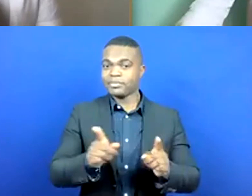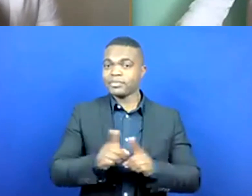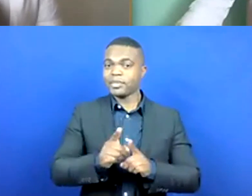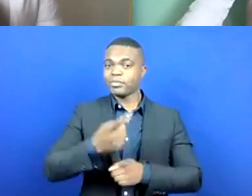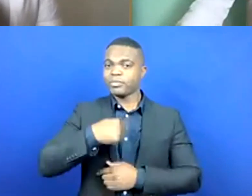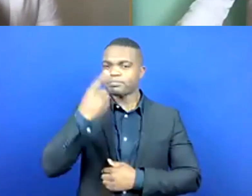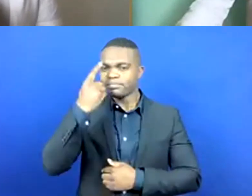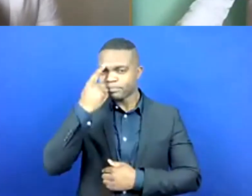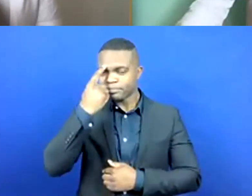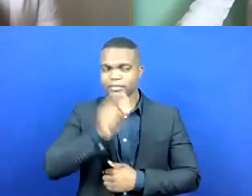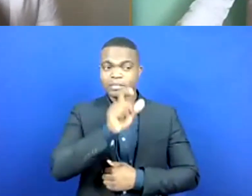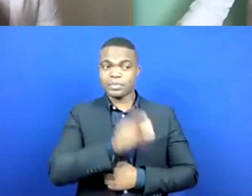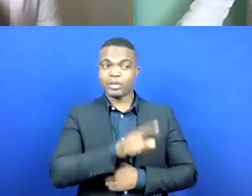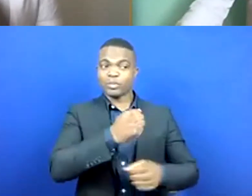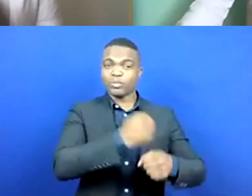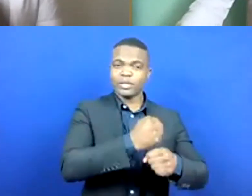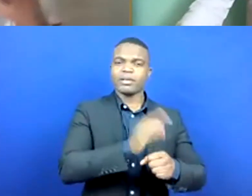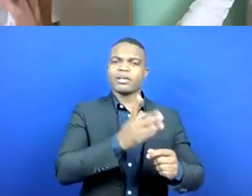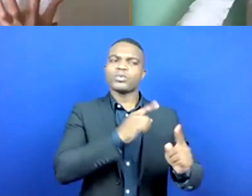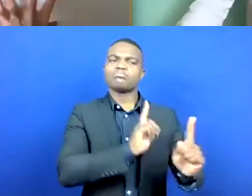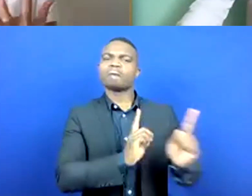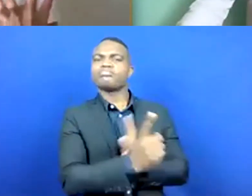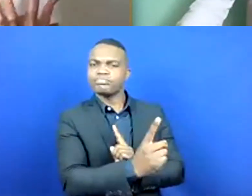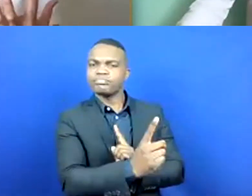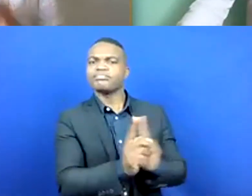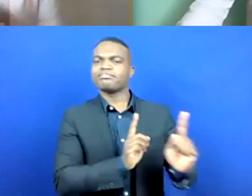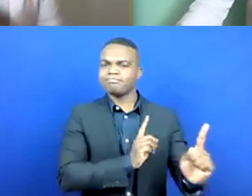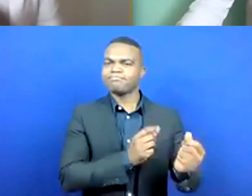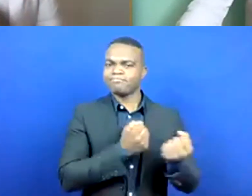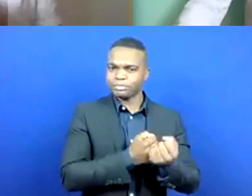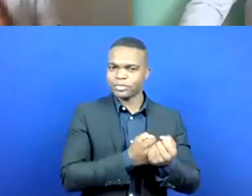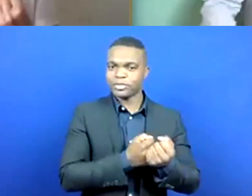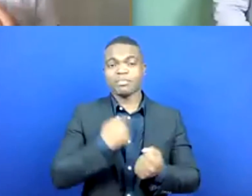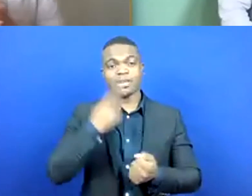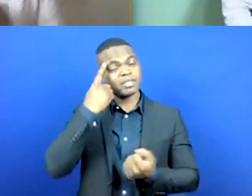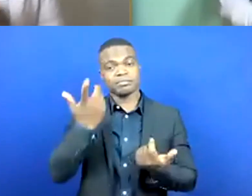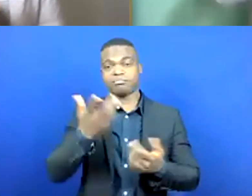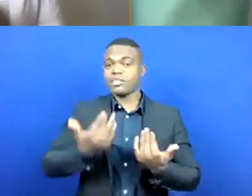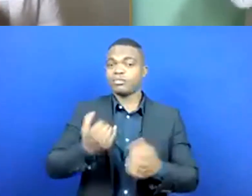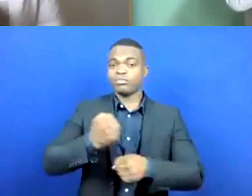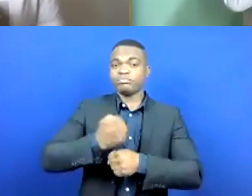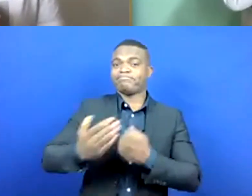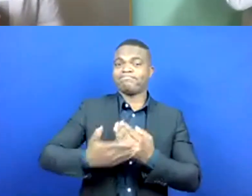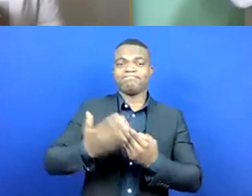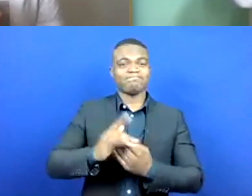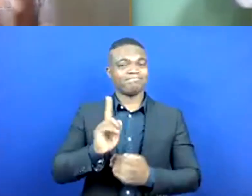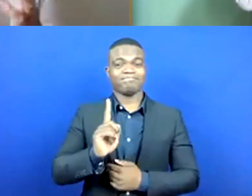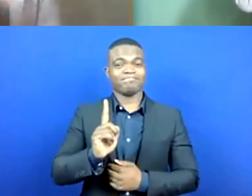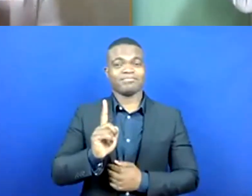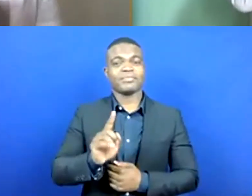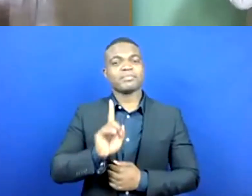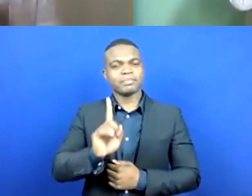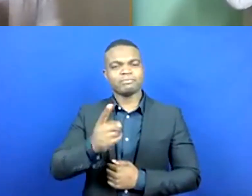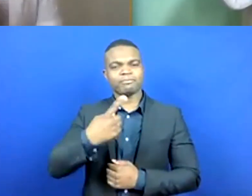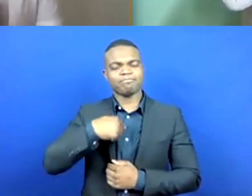tightrope and it's not easy, but if we are serious about our profession, we should give ourselves permission to do this, even in